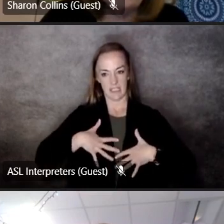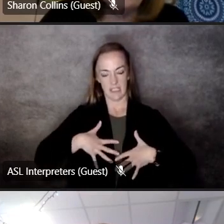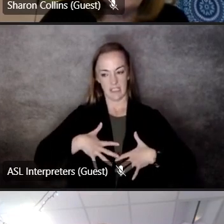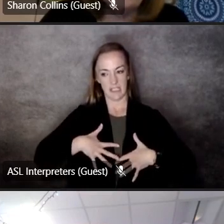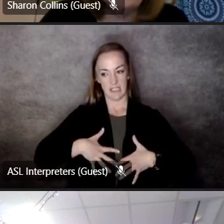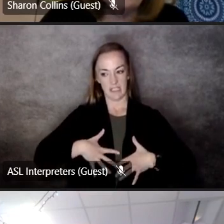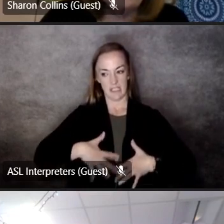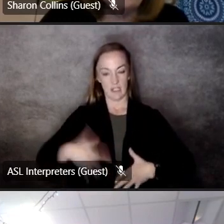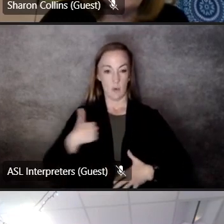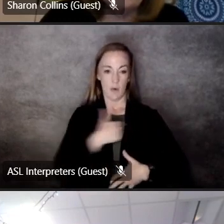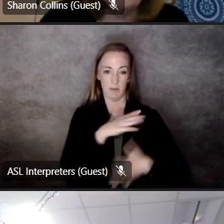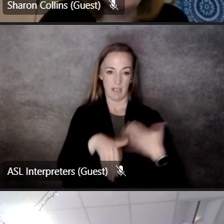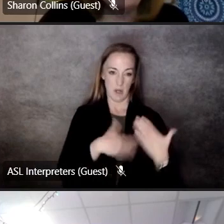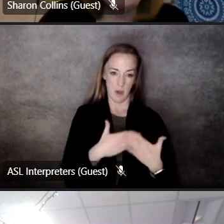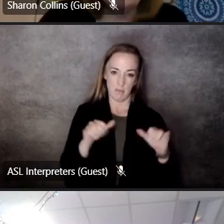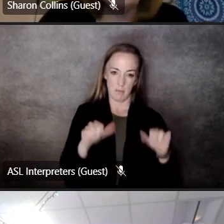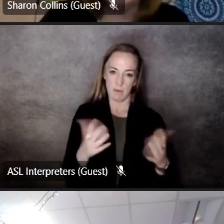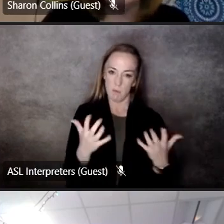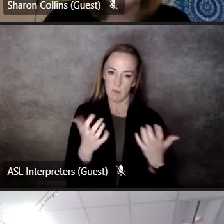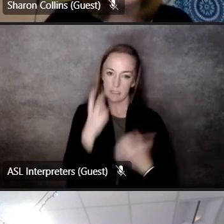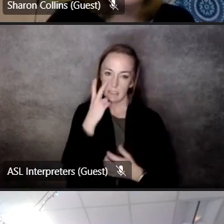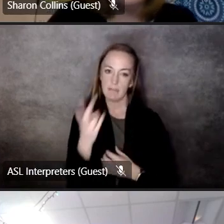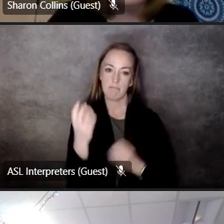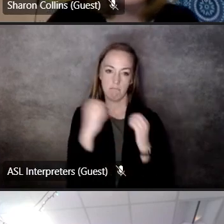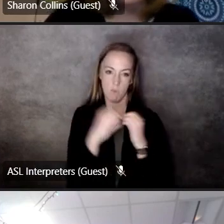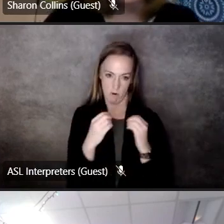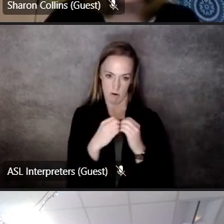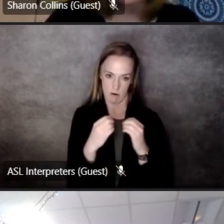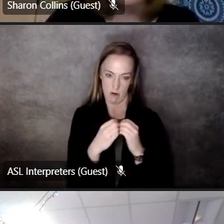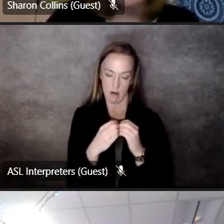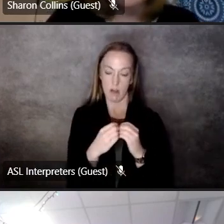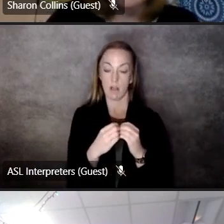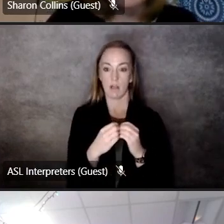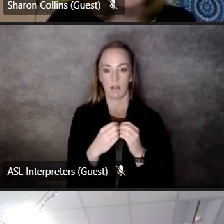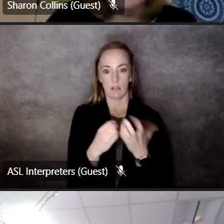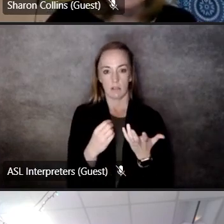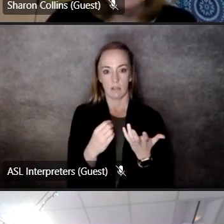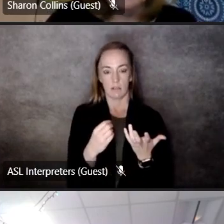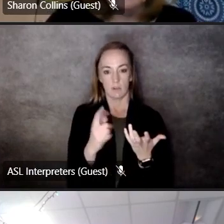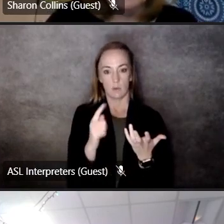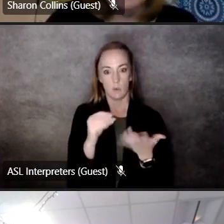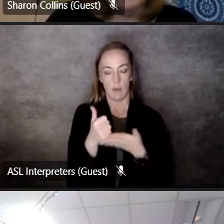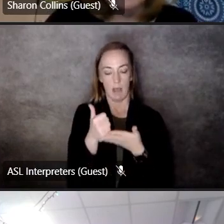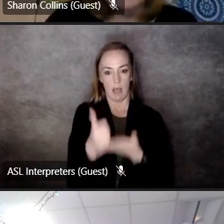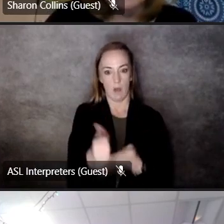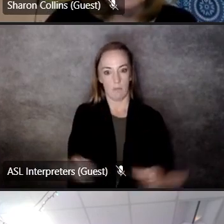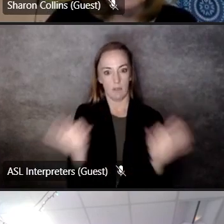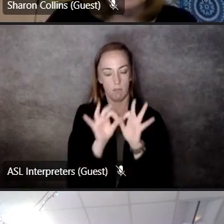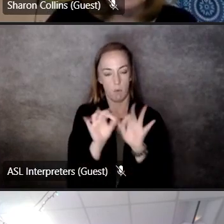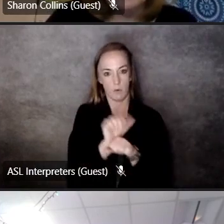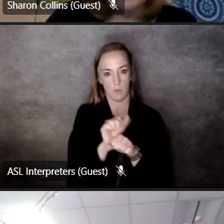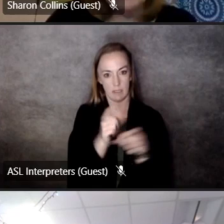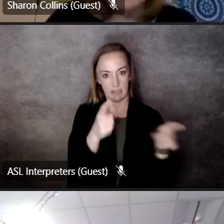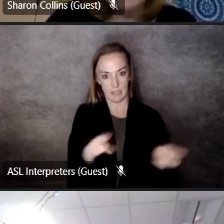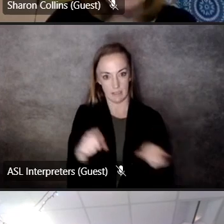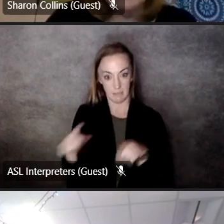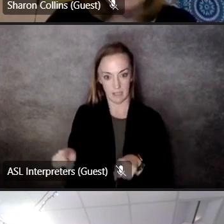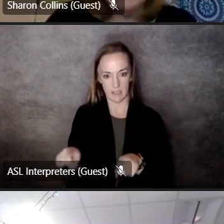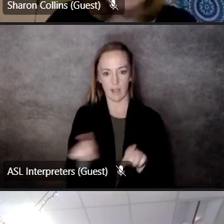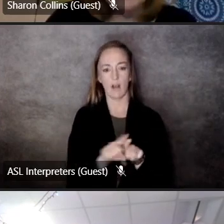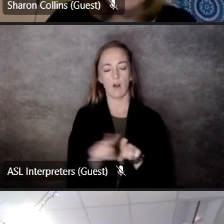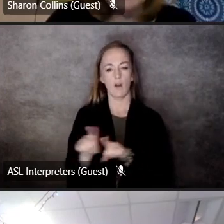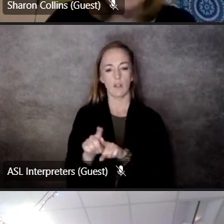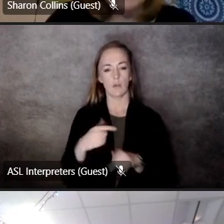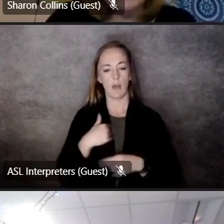more as a beneficiary to the important work that's taking place. I appreciated Ms. Claire